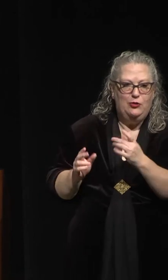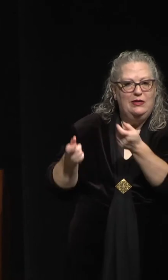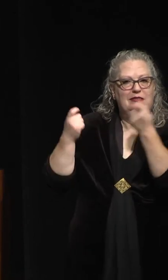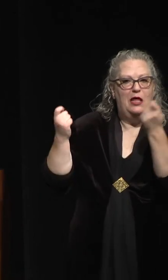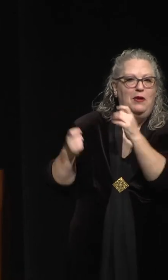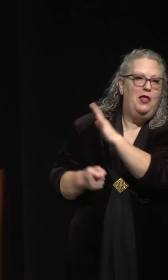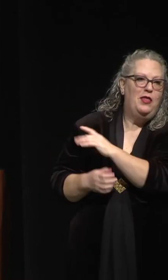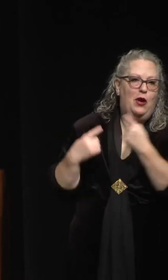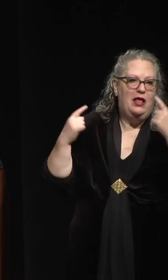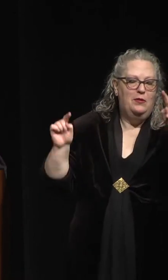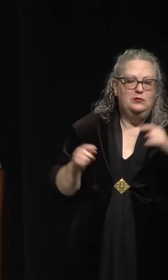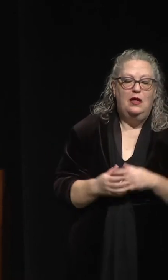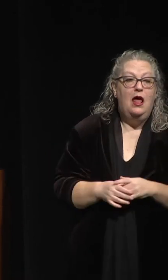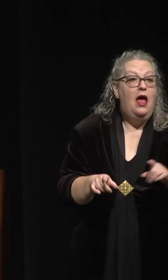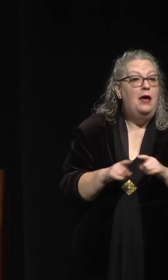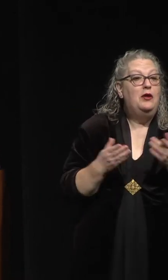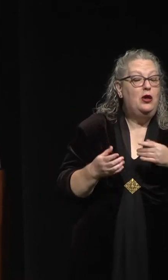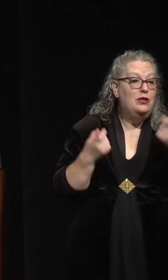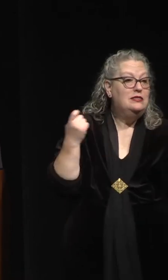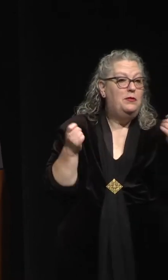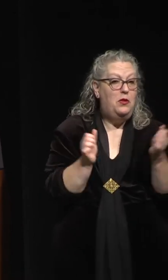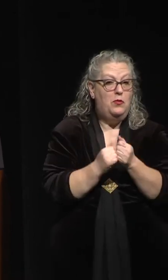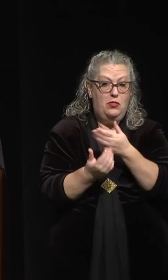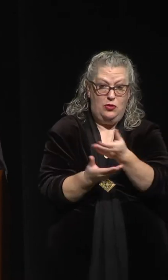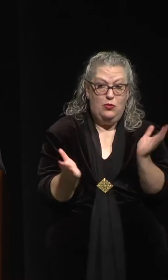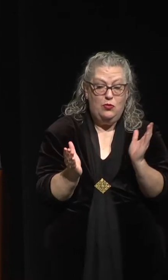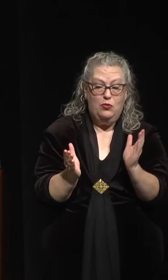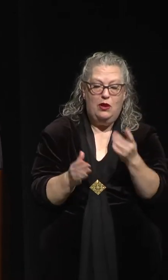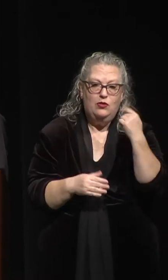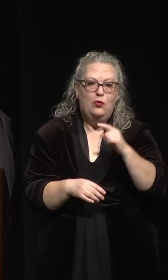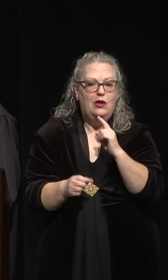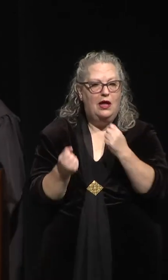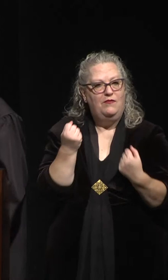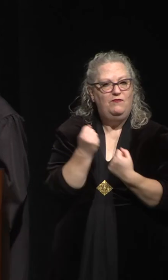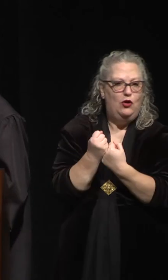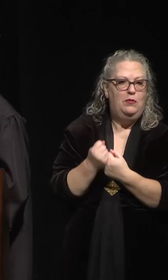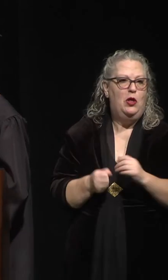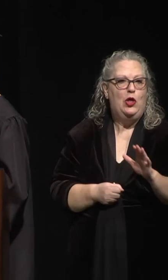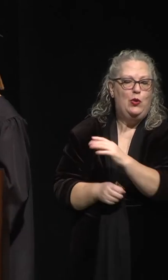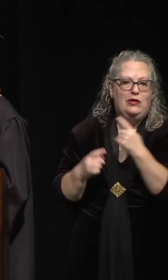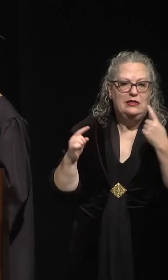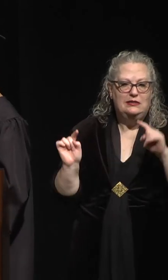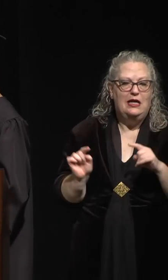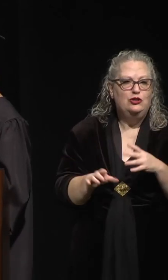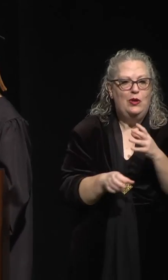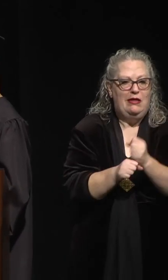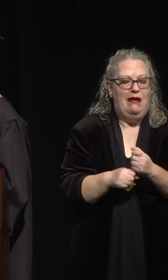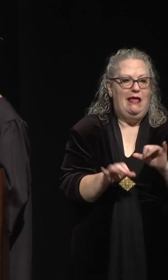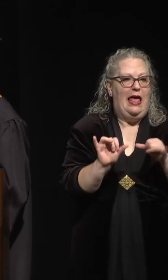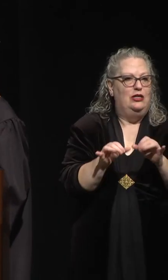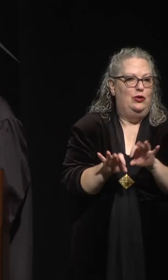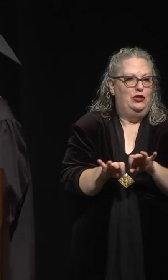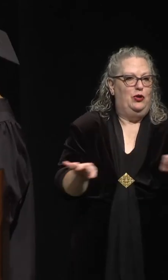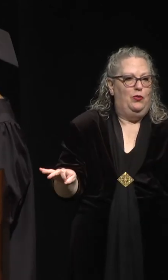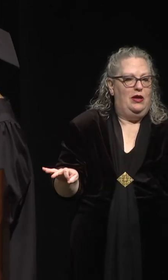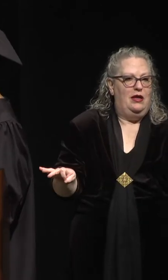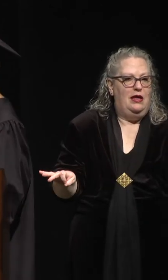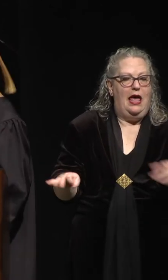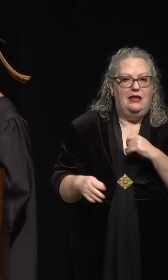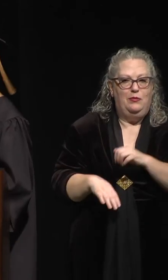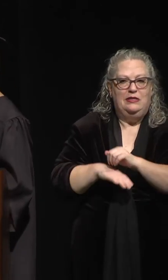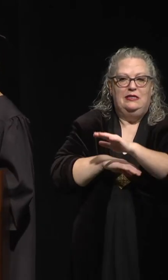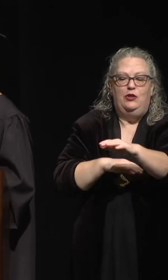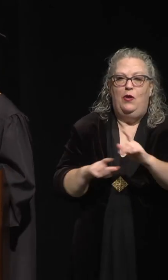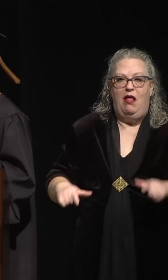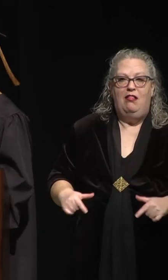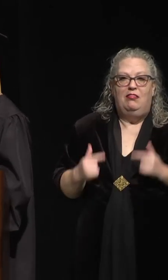accomplishment. I'm also here to celebrate with you, to affirm your success in earning an engineering degree and to send you off on